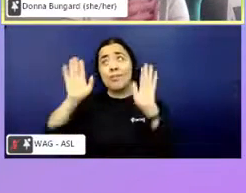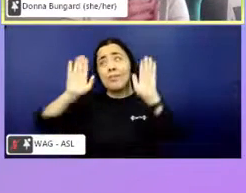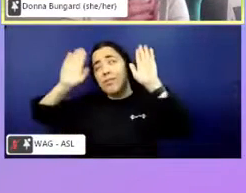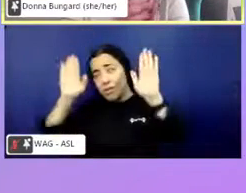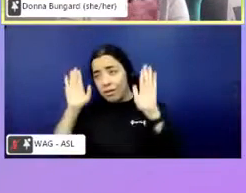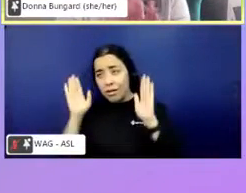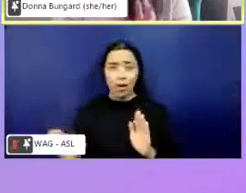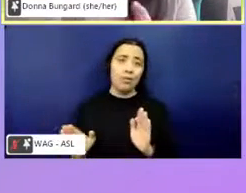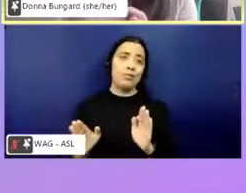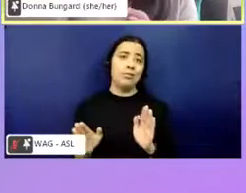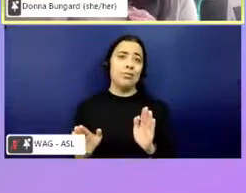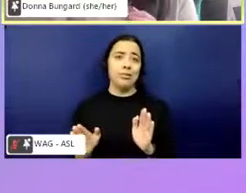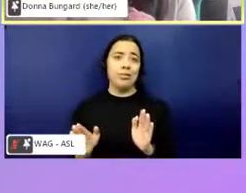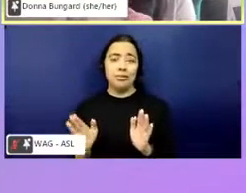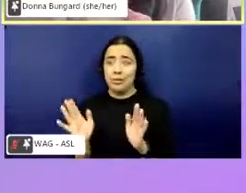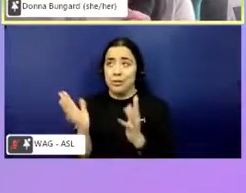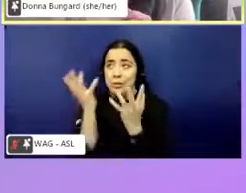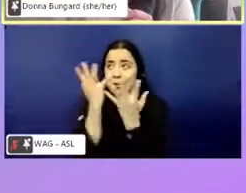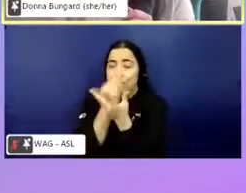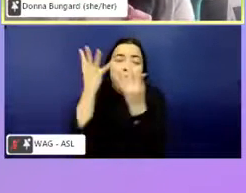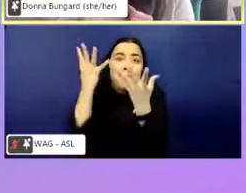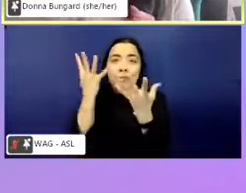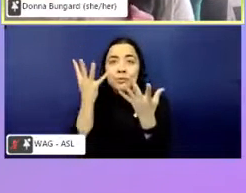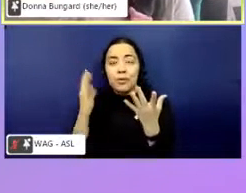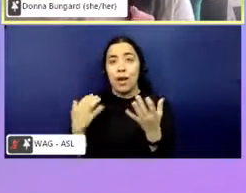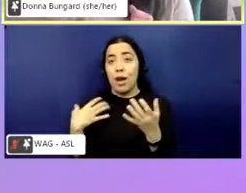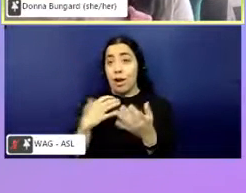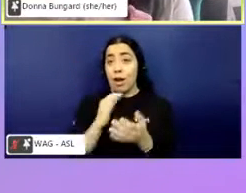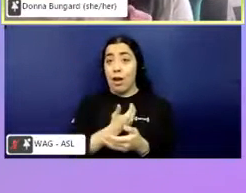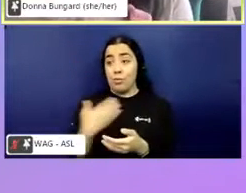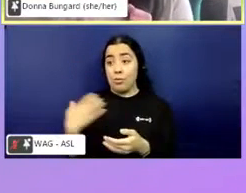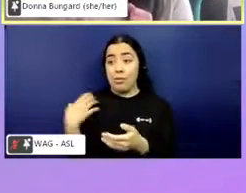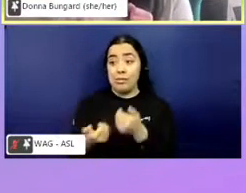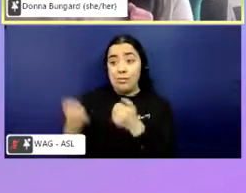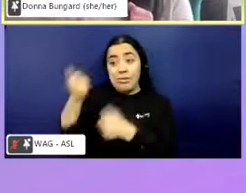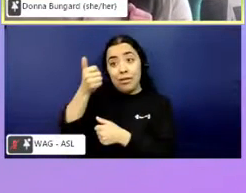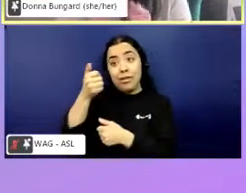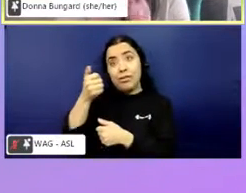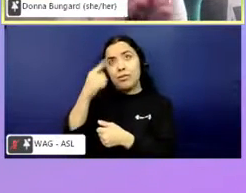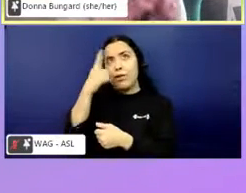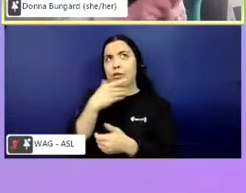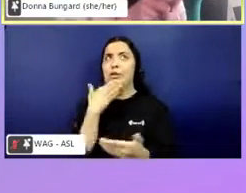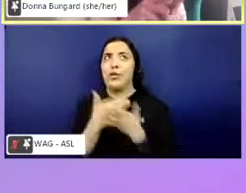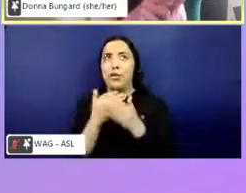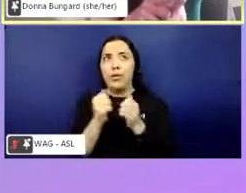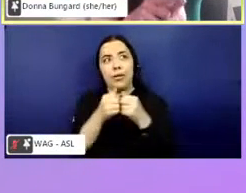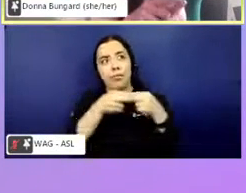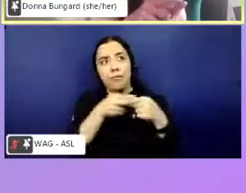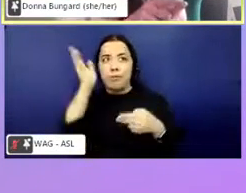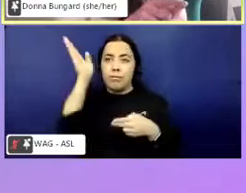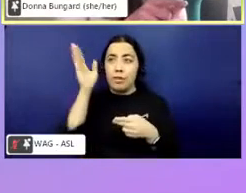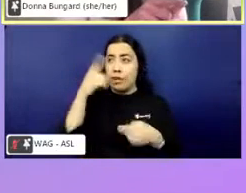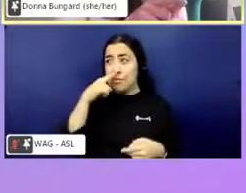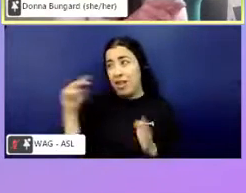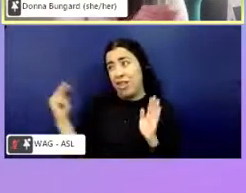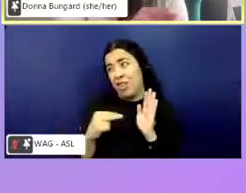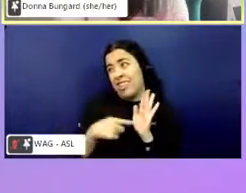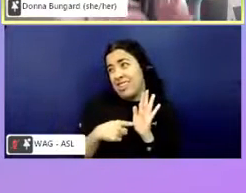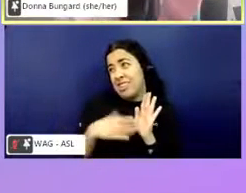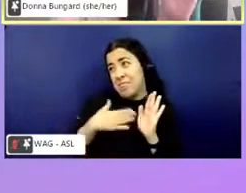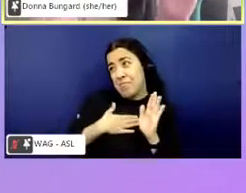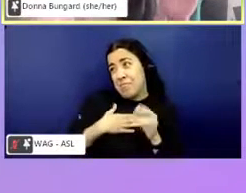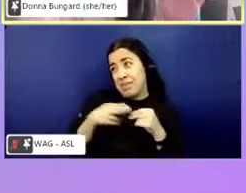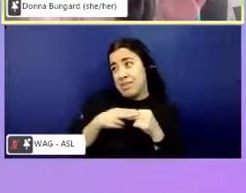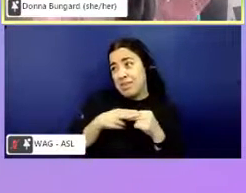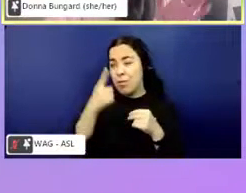at making our executives look really, really good. Can you look at this one slide?